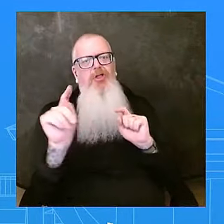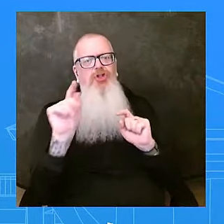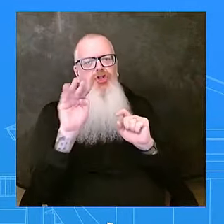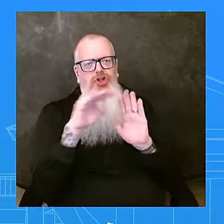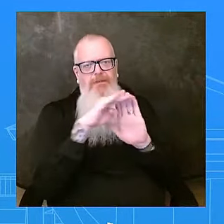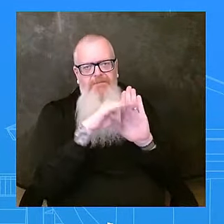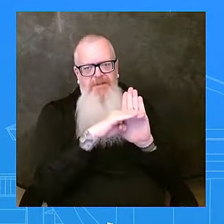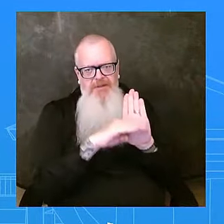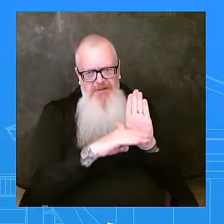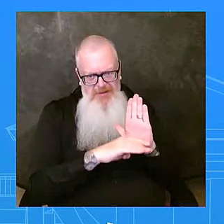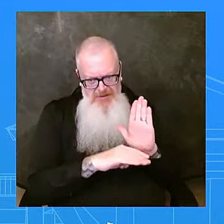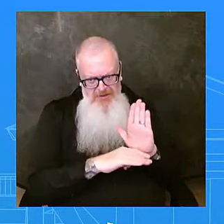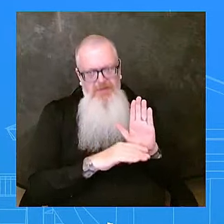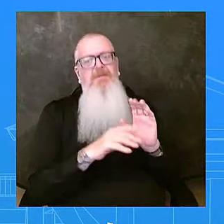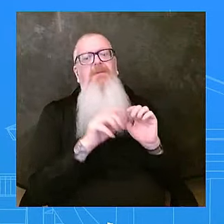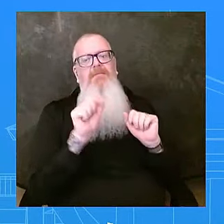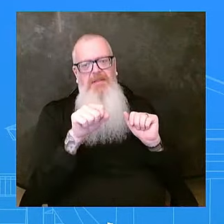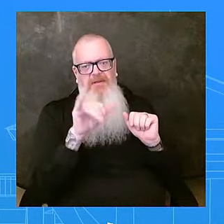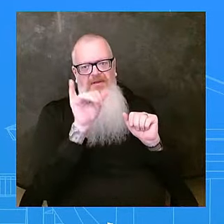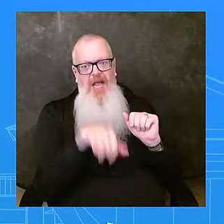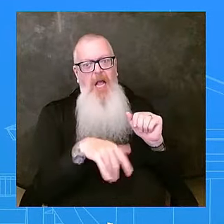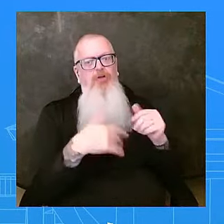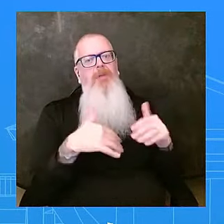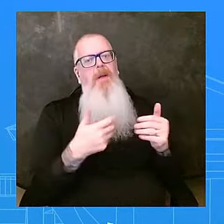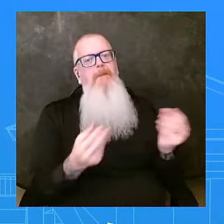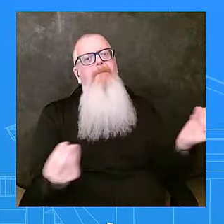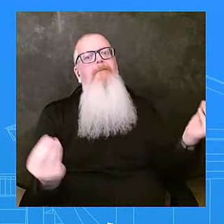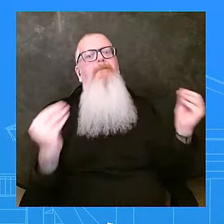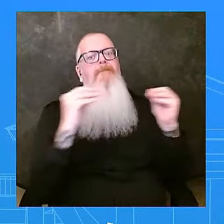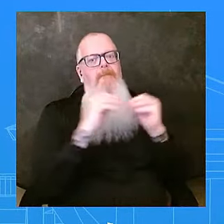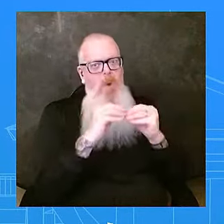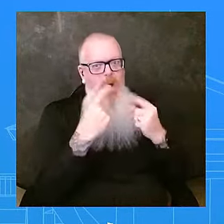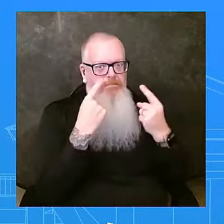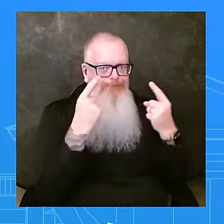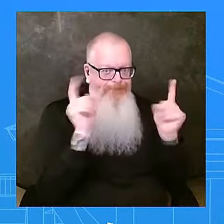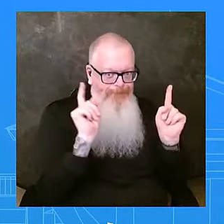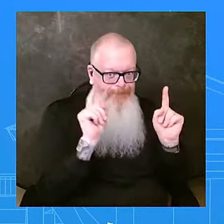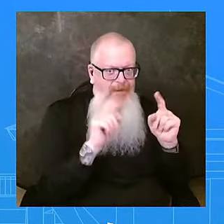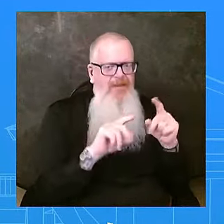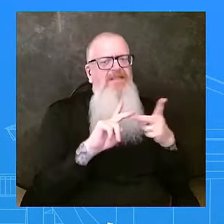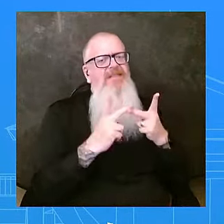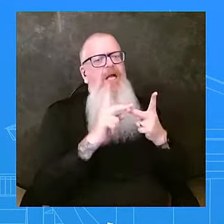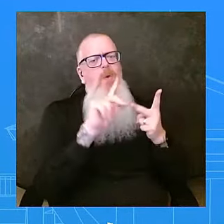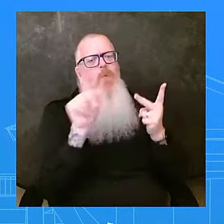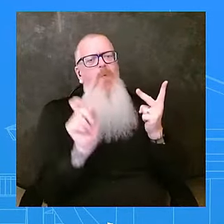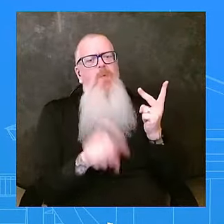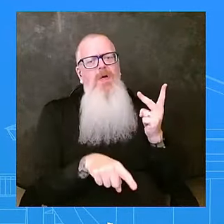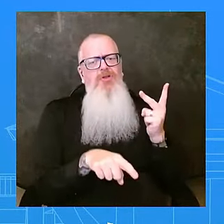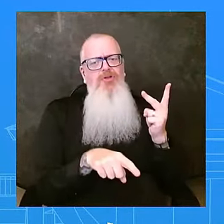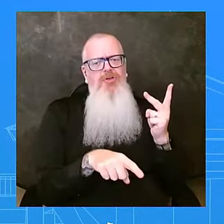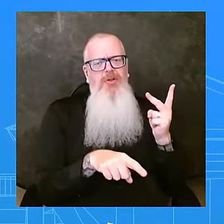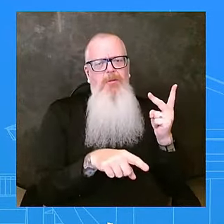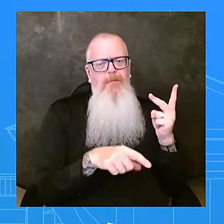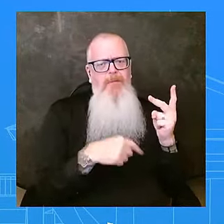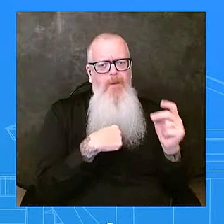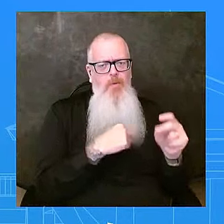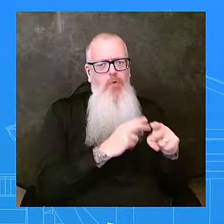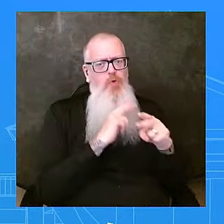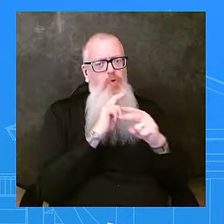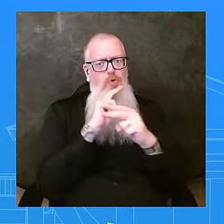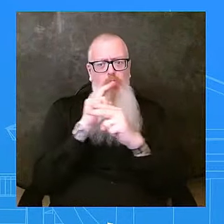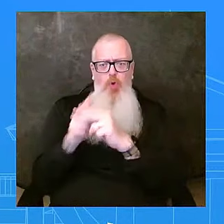it more difficult for us to get there. I'm sorry, your second question was? Would you still characterize the deal as on the verge? We still believe